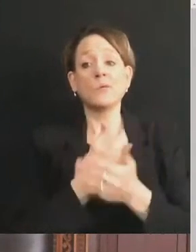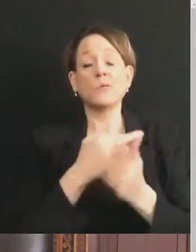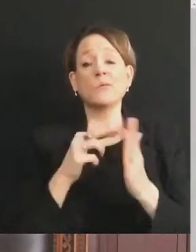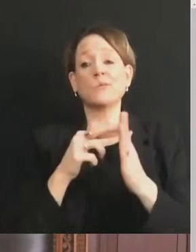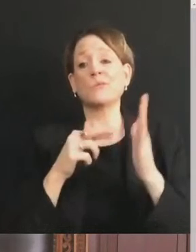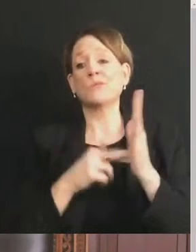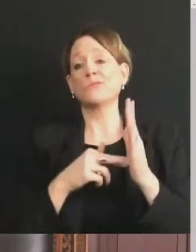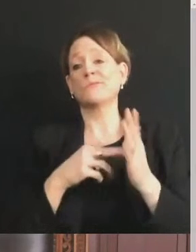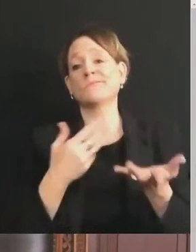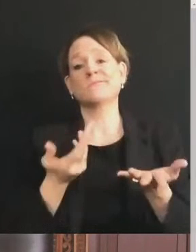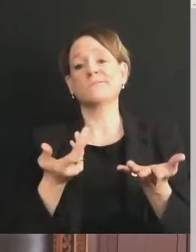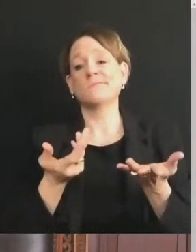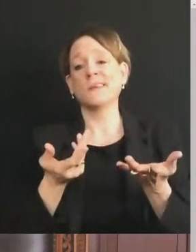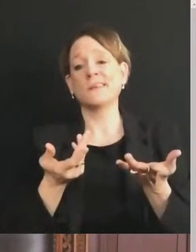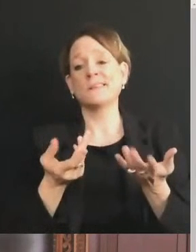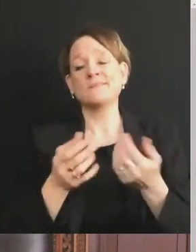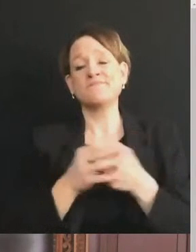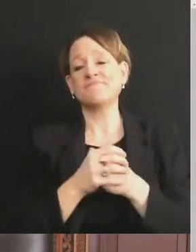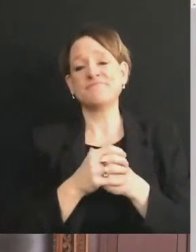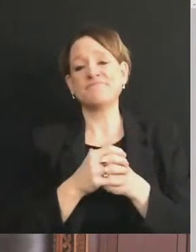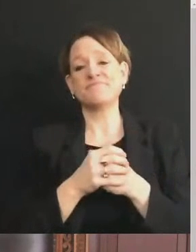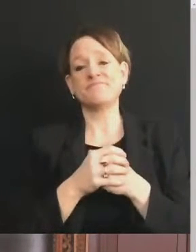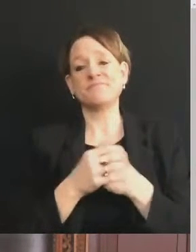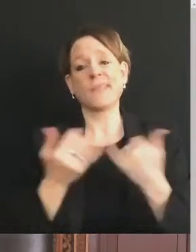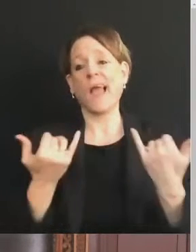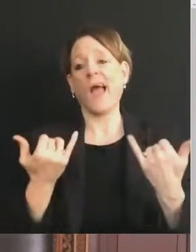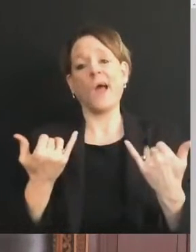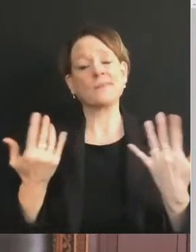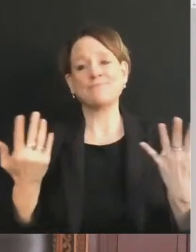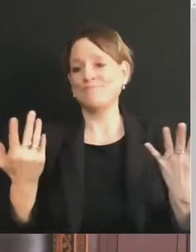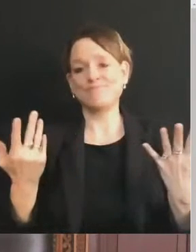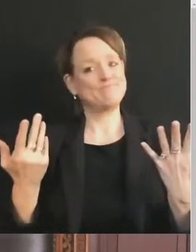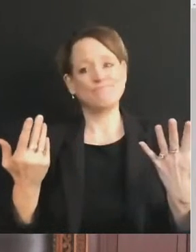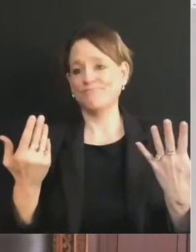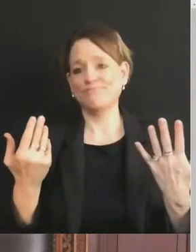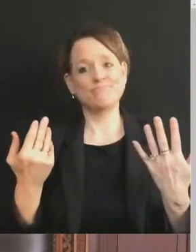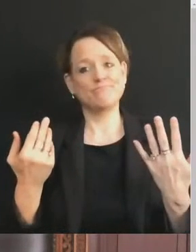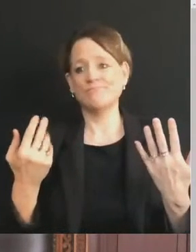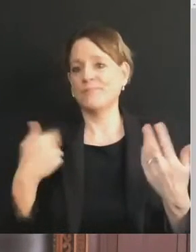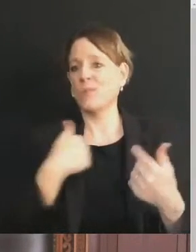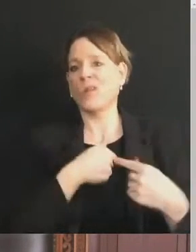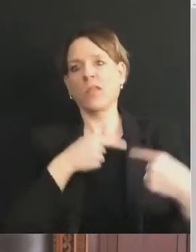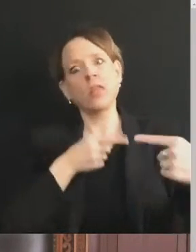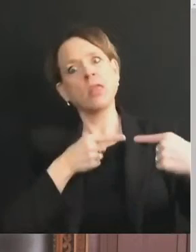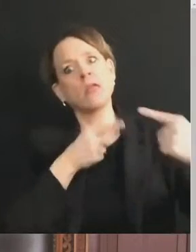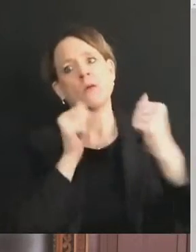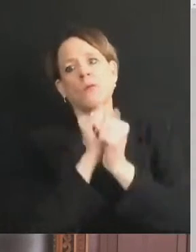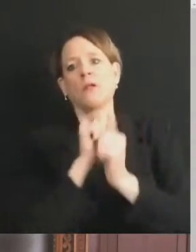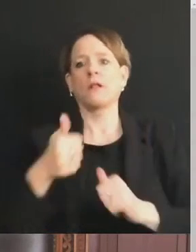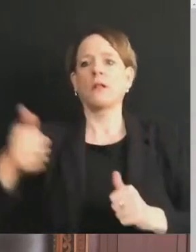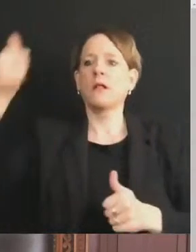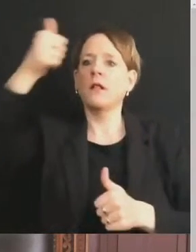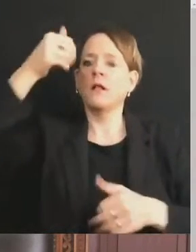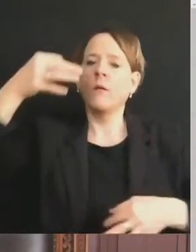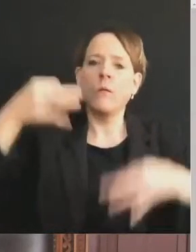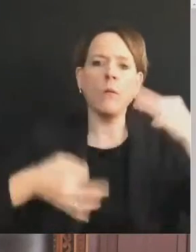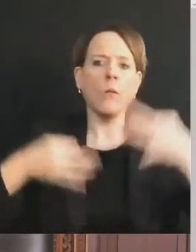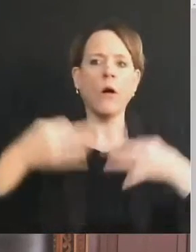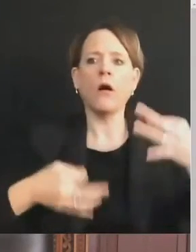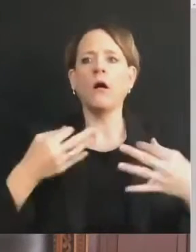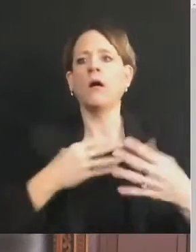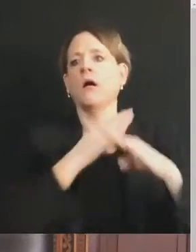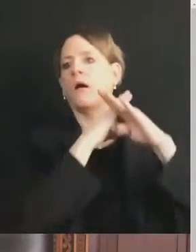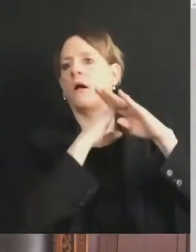and that's time consuming and it's very expensive. At the end of the day, we may need to do